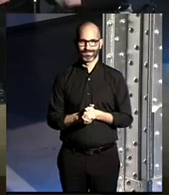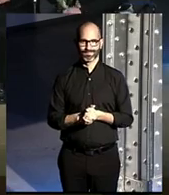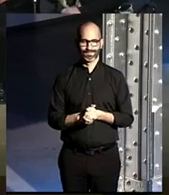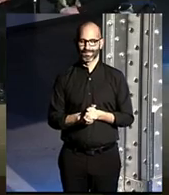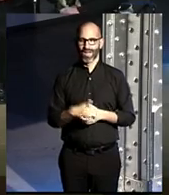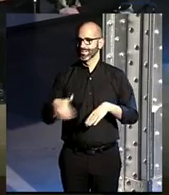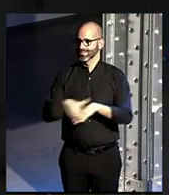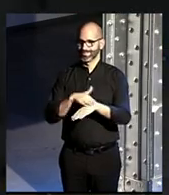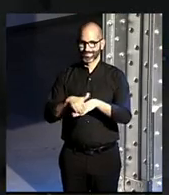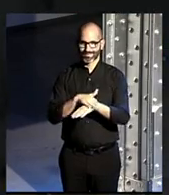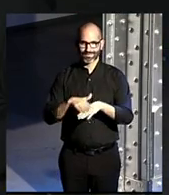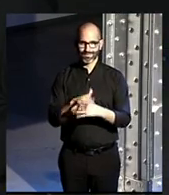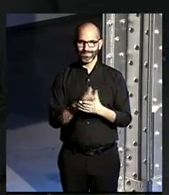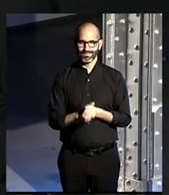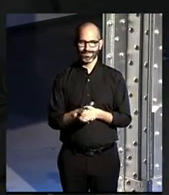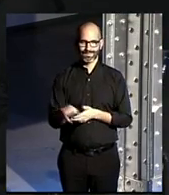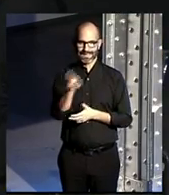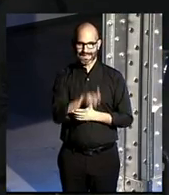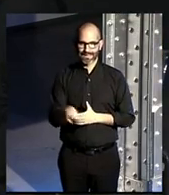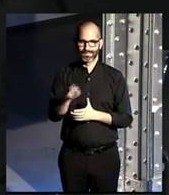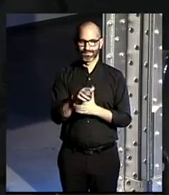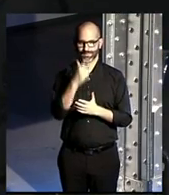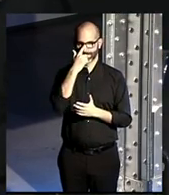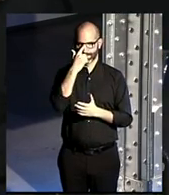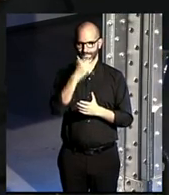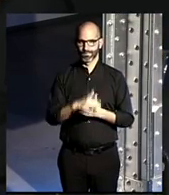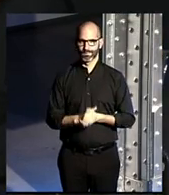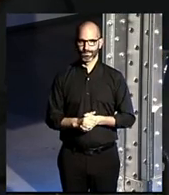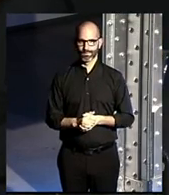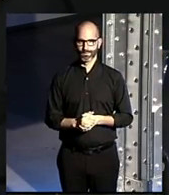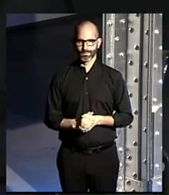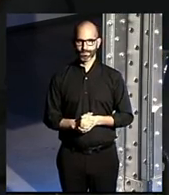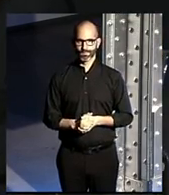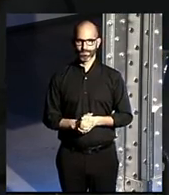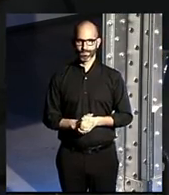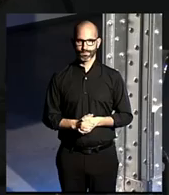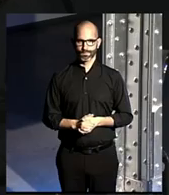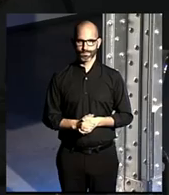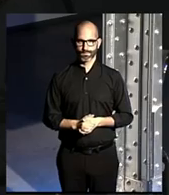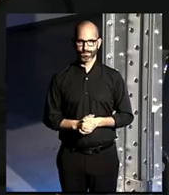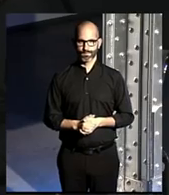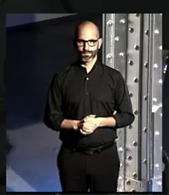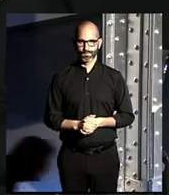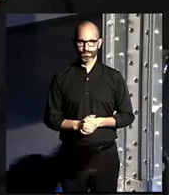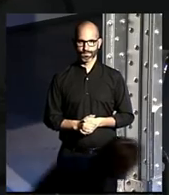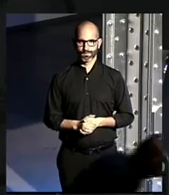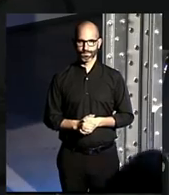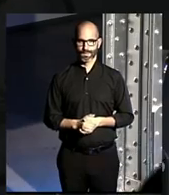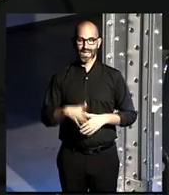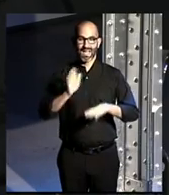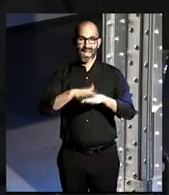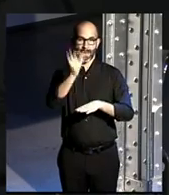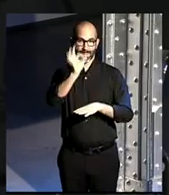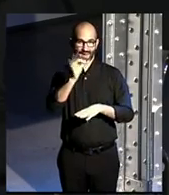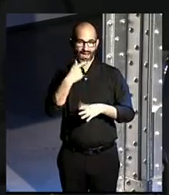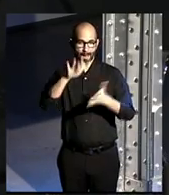Okay, there is a big paradox that Verne is regarded as a father of science Es fiction. una paradoja que a Verne